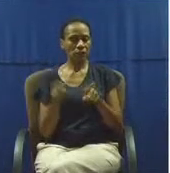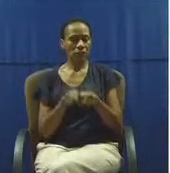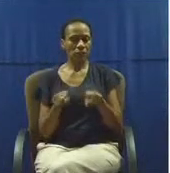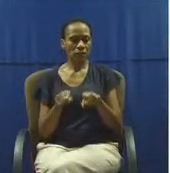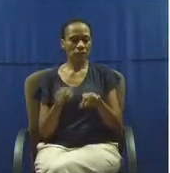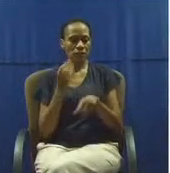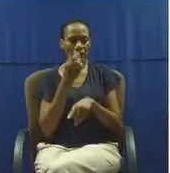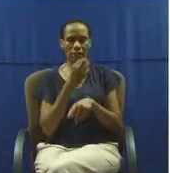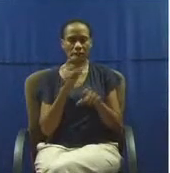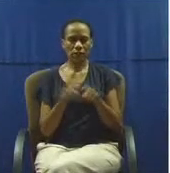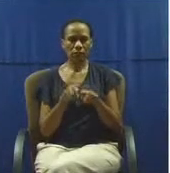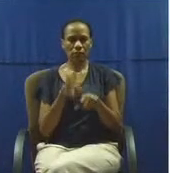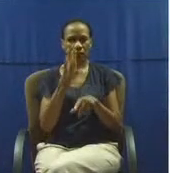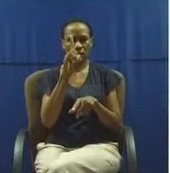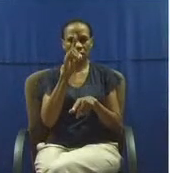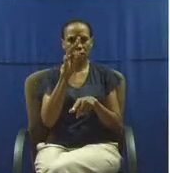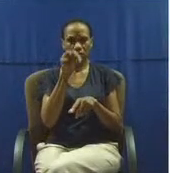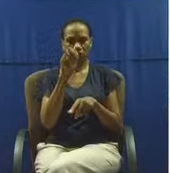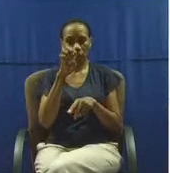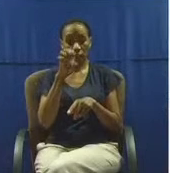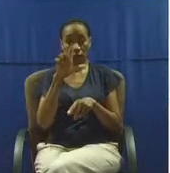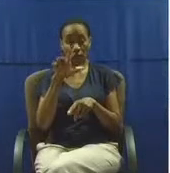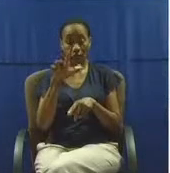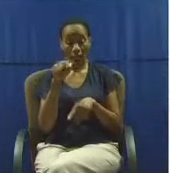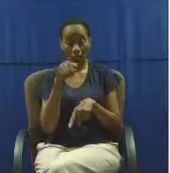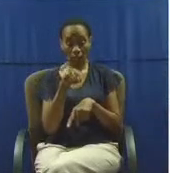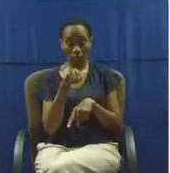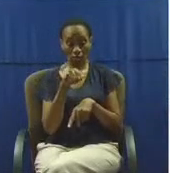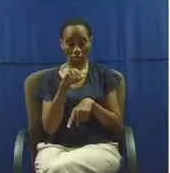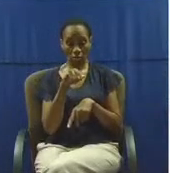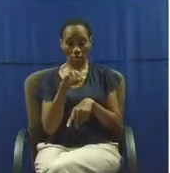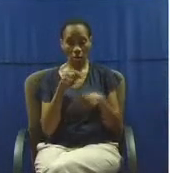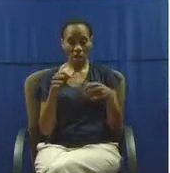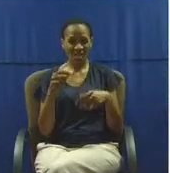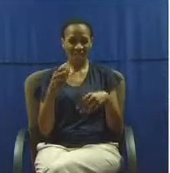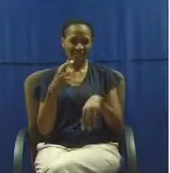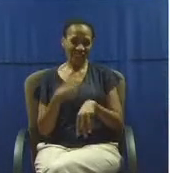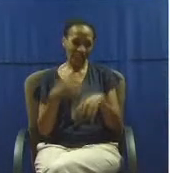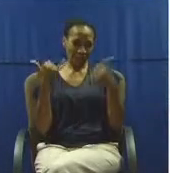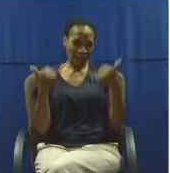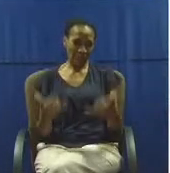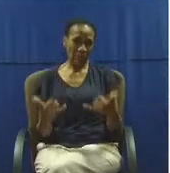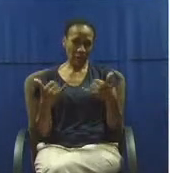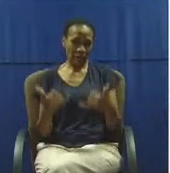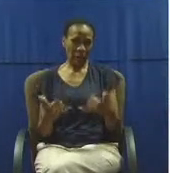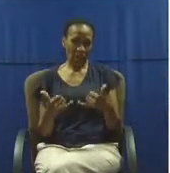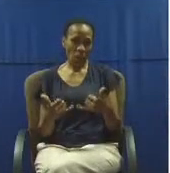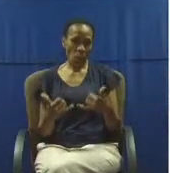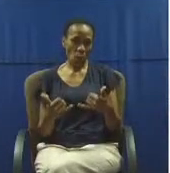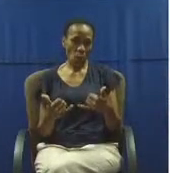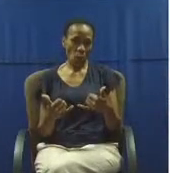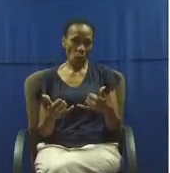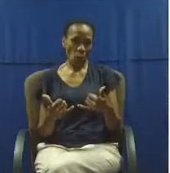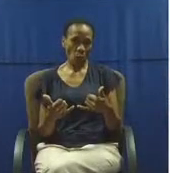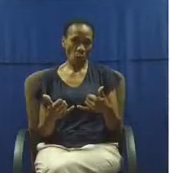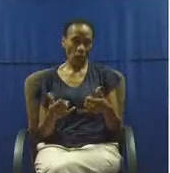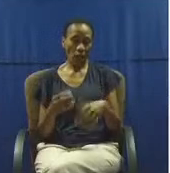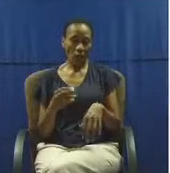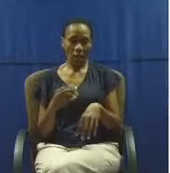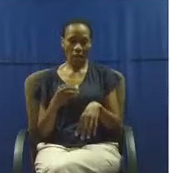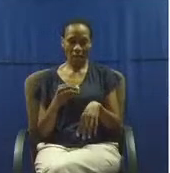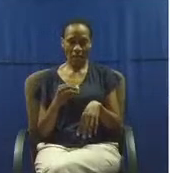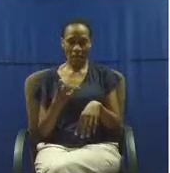Dinel, which at the current moment are going through a very difficult, almost an impossible period,